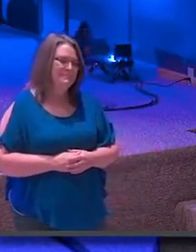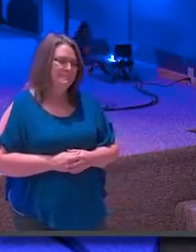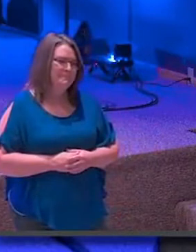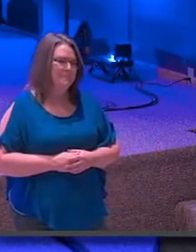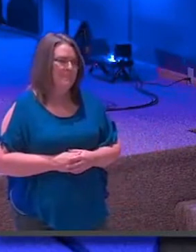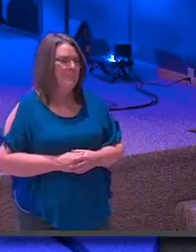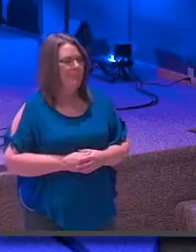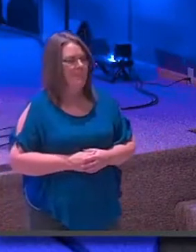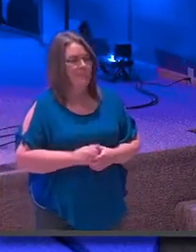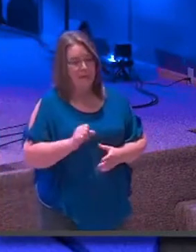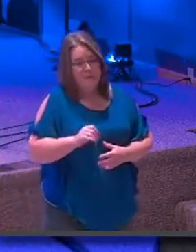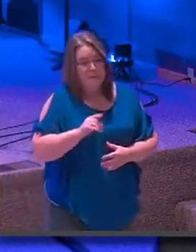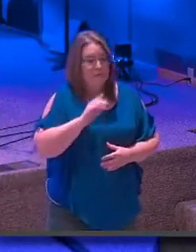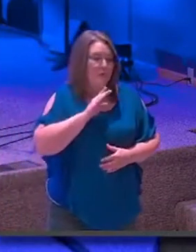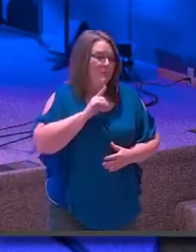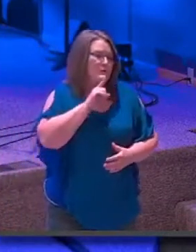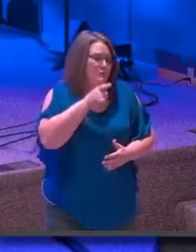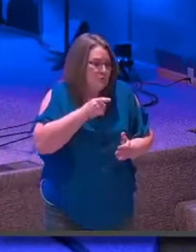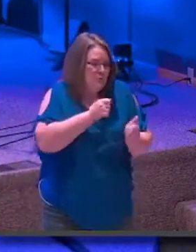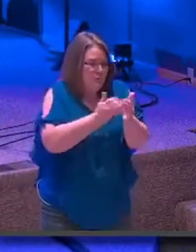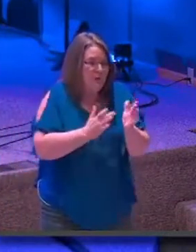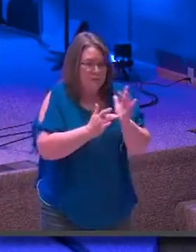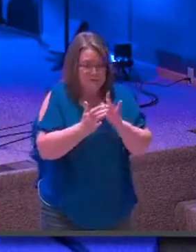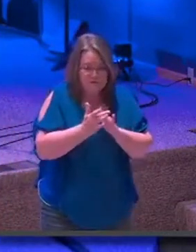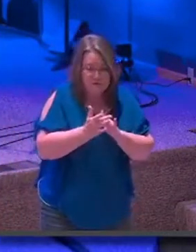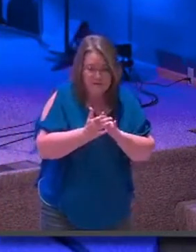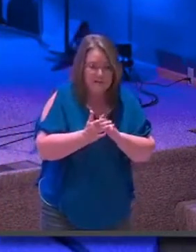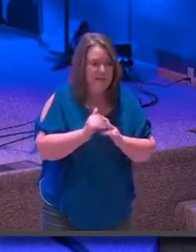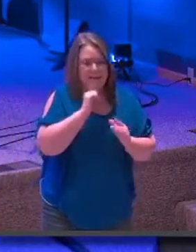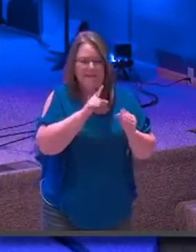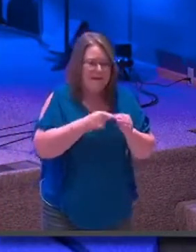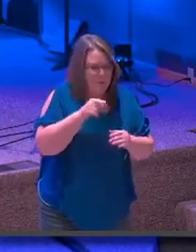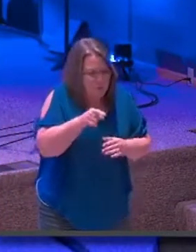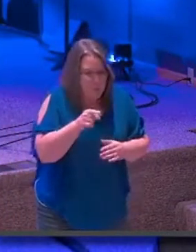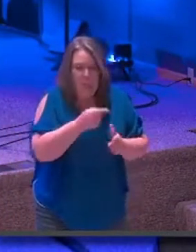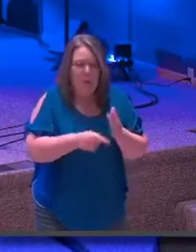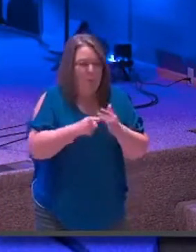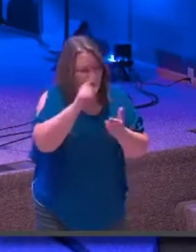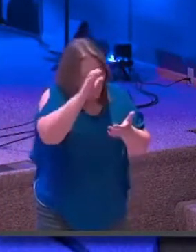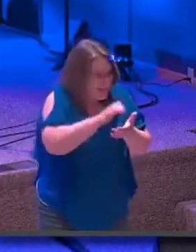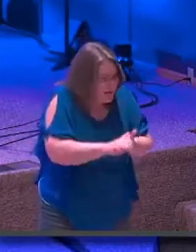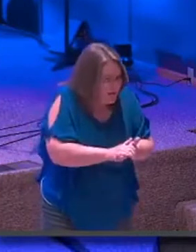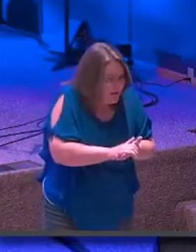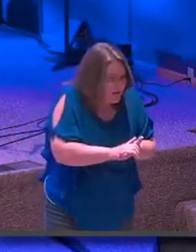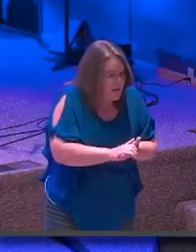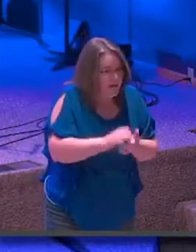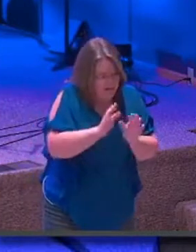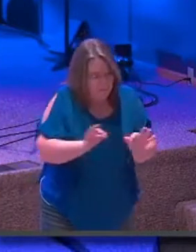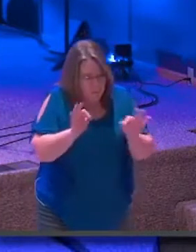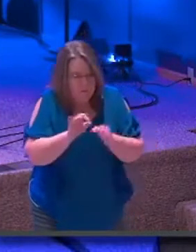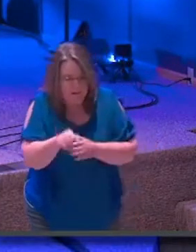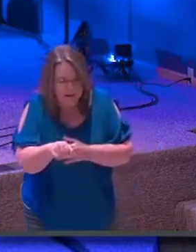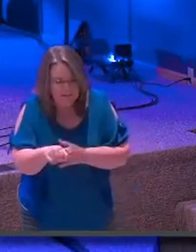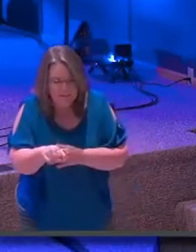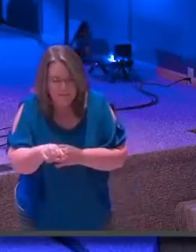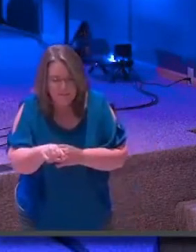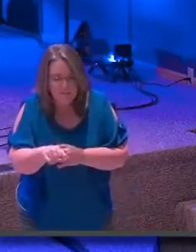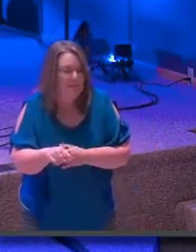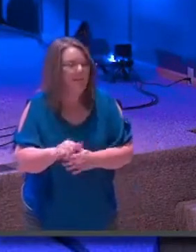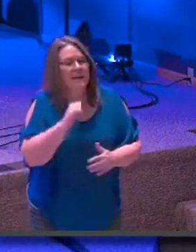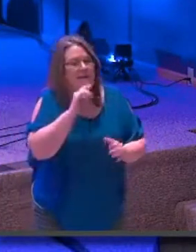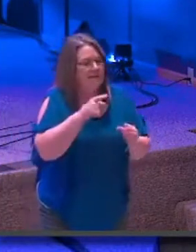So to be true followers of Jesus, it isn't about you or what you believe. Those are important. It's not even about